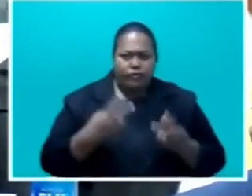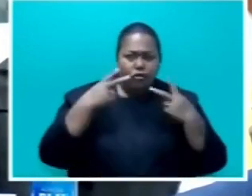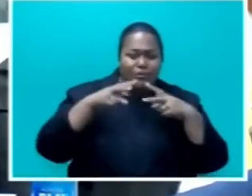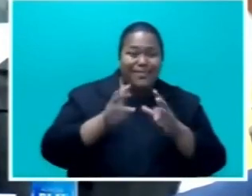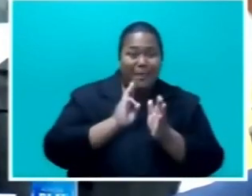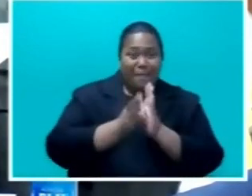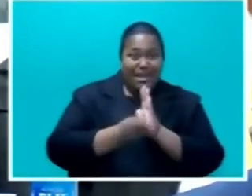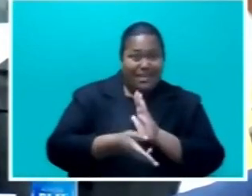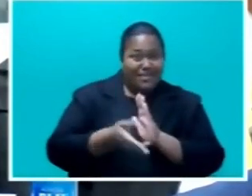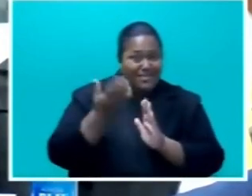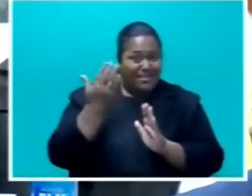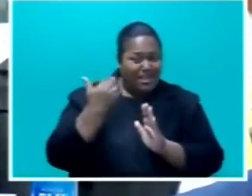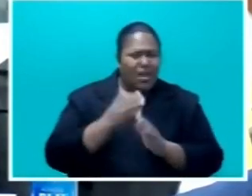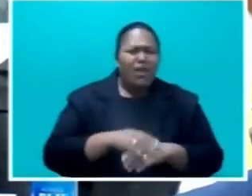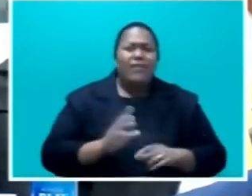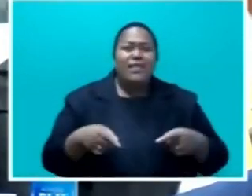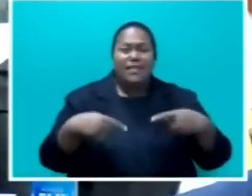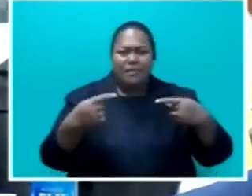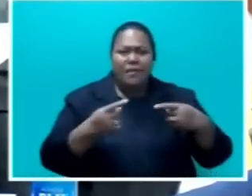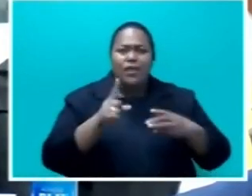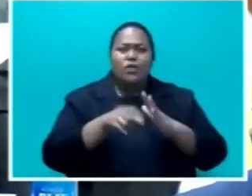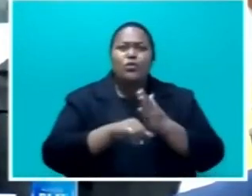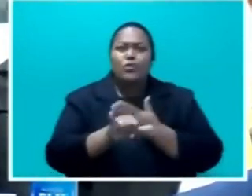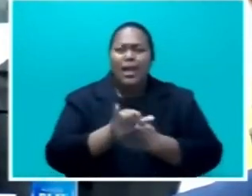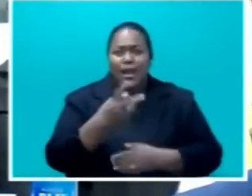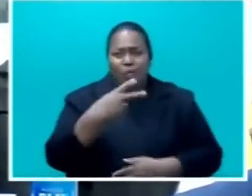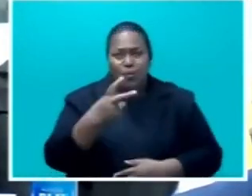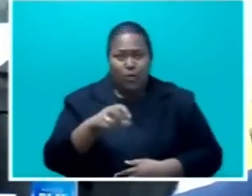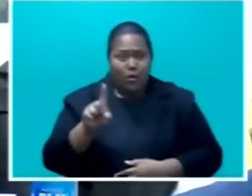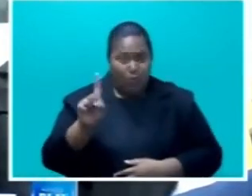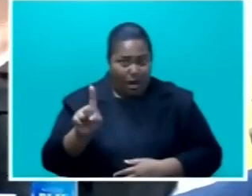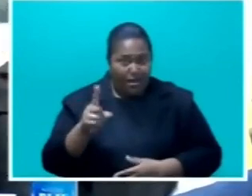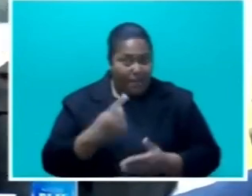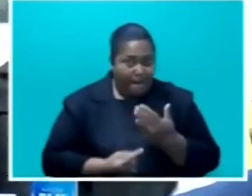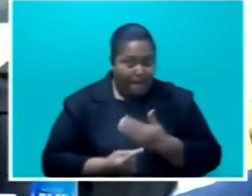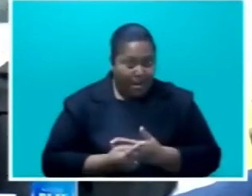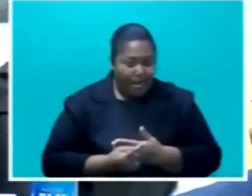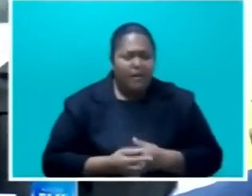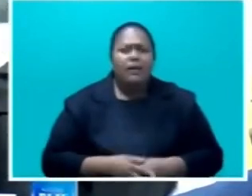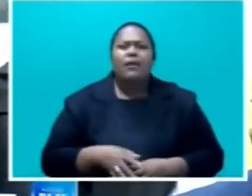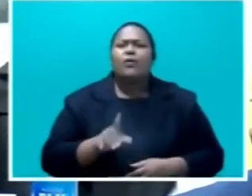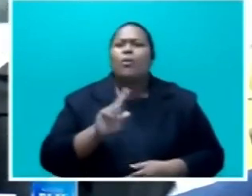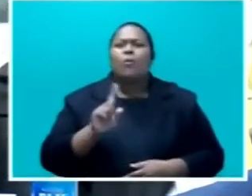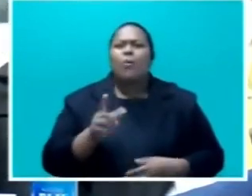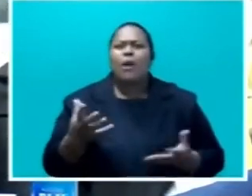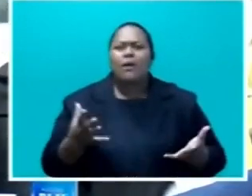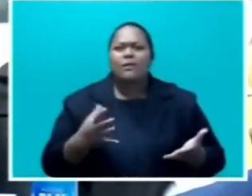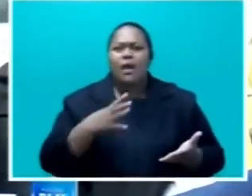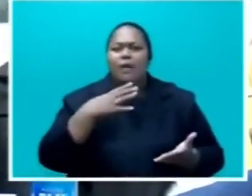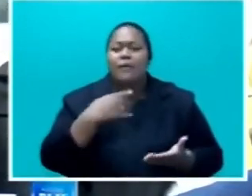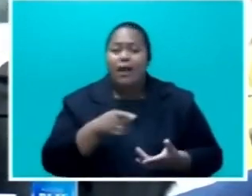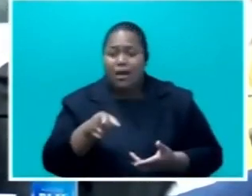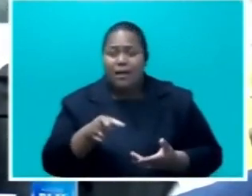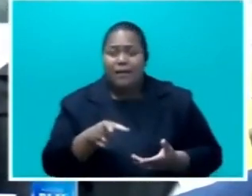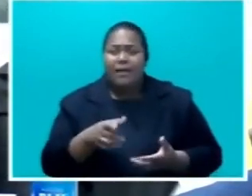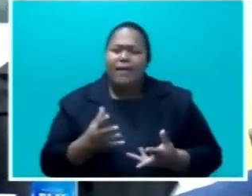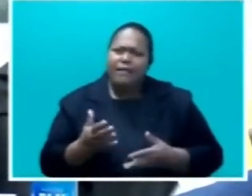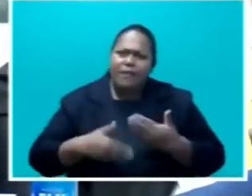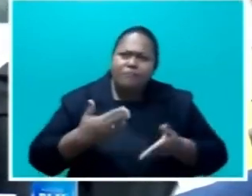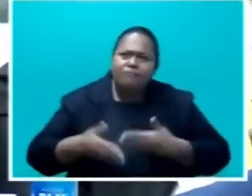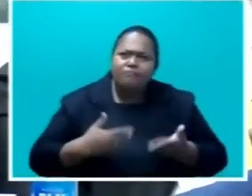occurred on Friday, 30th July 2021, Mr. Speaker said, the justification from the other side fooled no